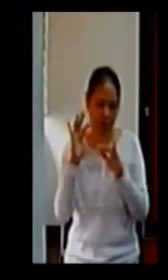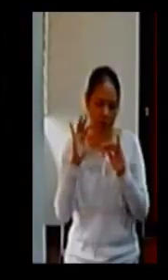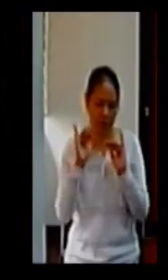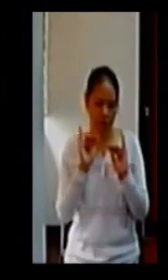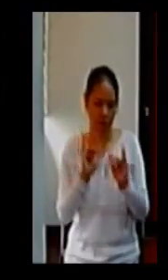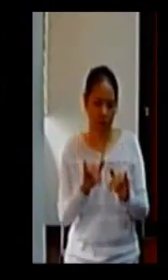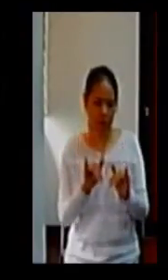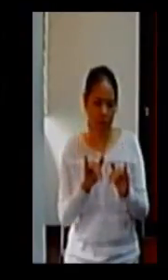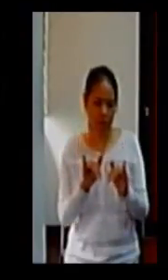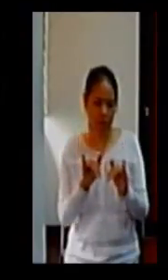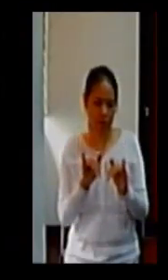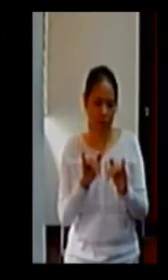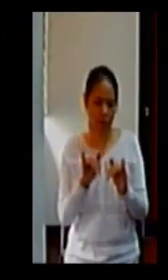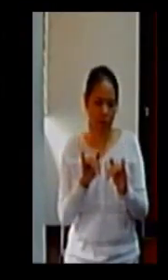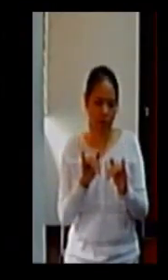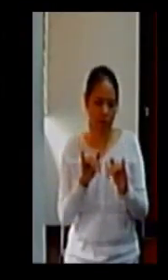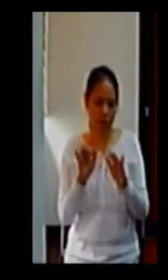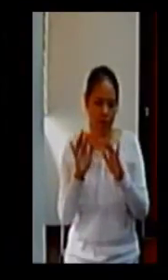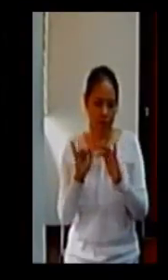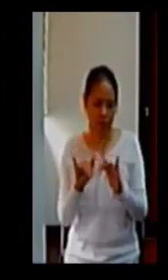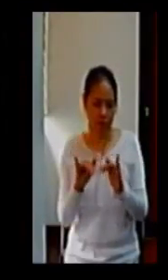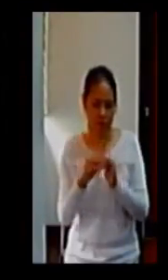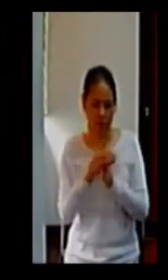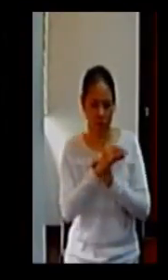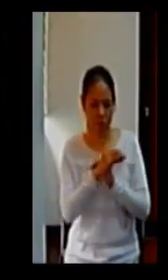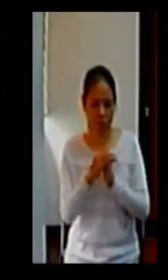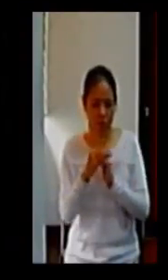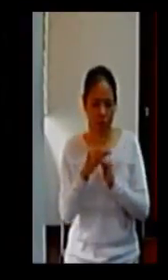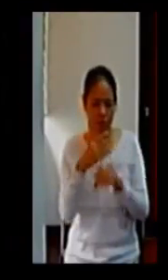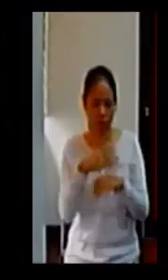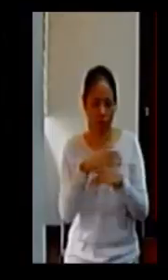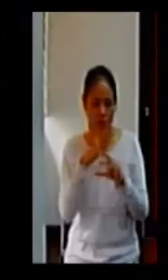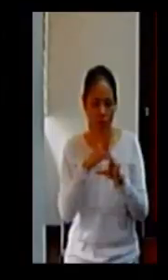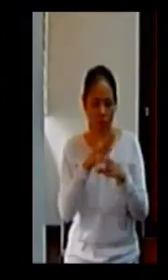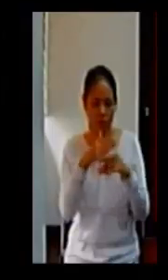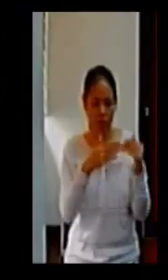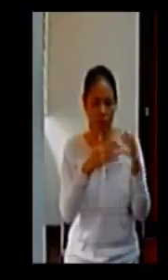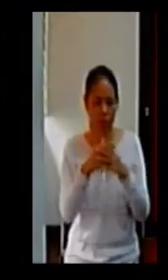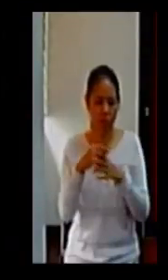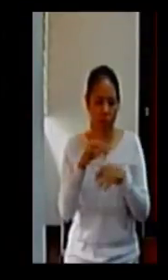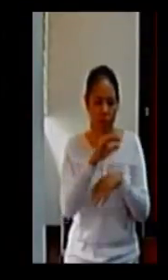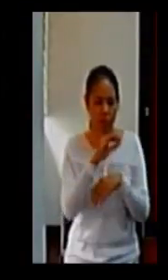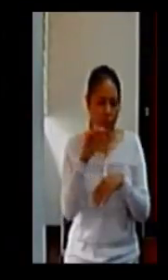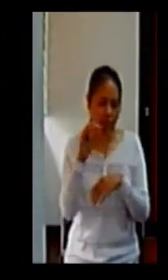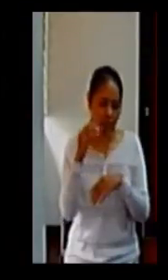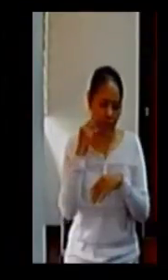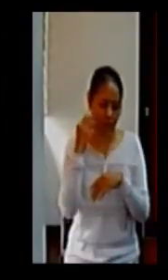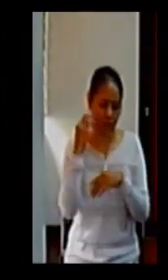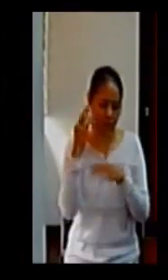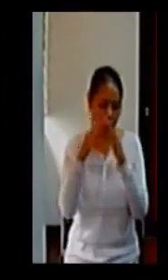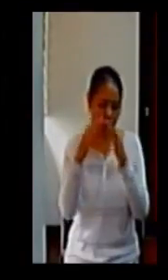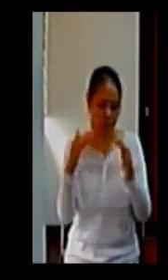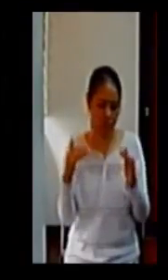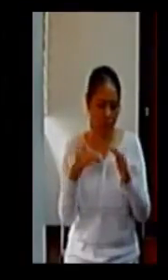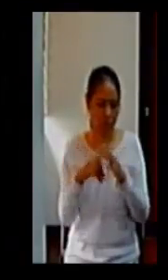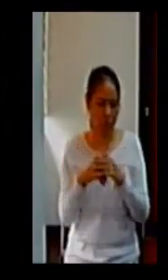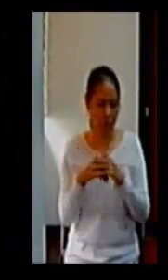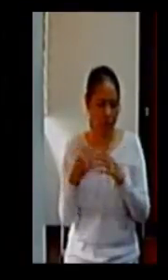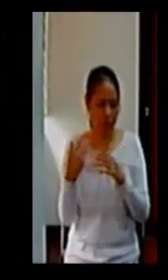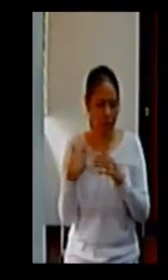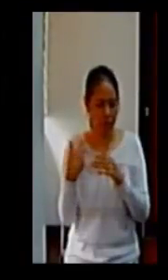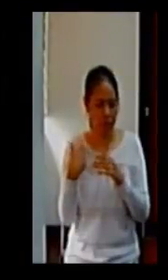and build their own homes and create their own economic activity and not just come in and out. Have you